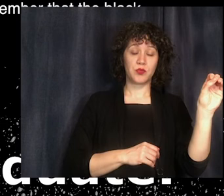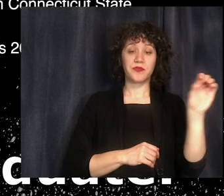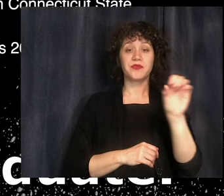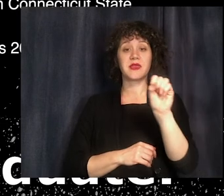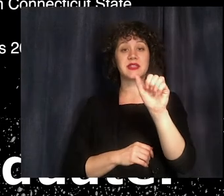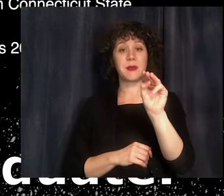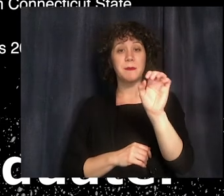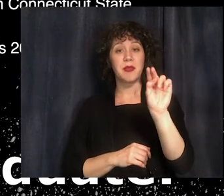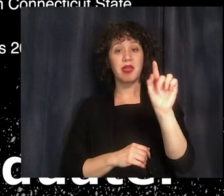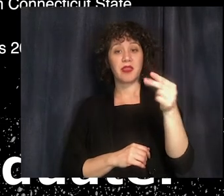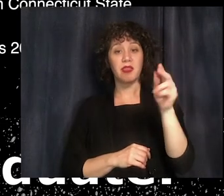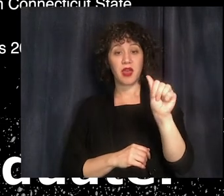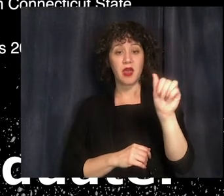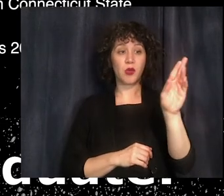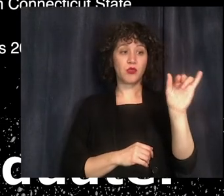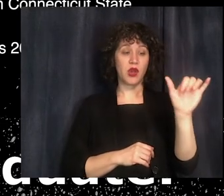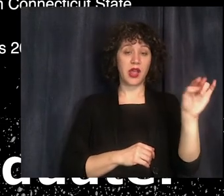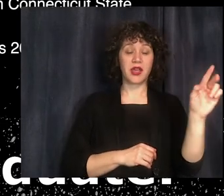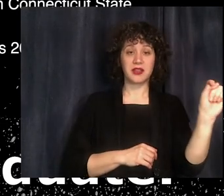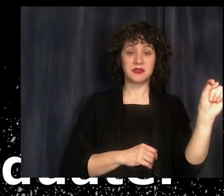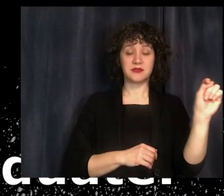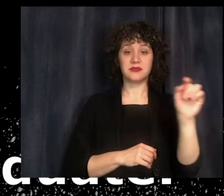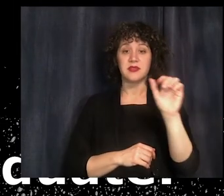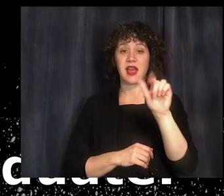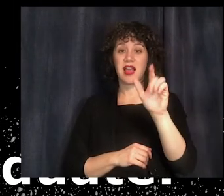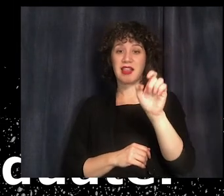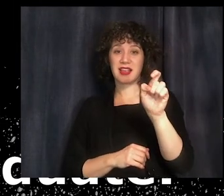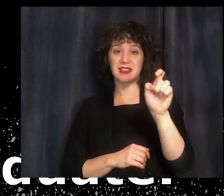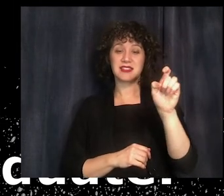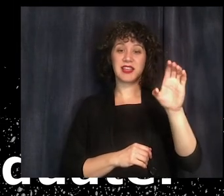Samantha Bryant. Alex Cadu.